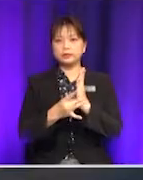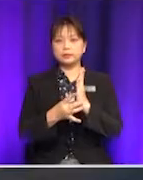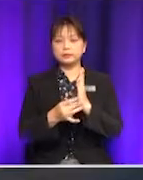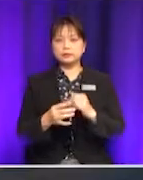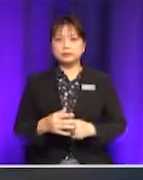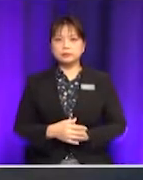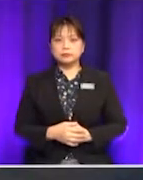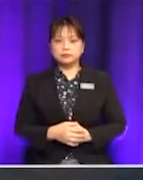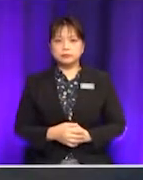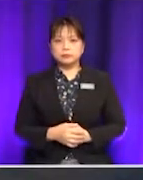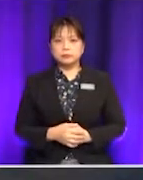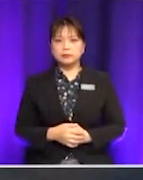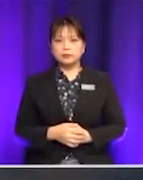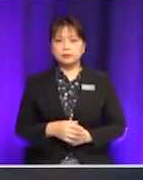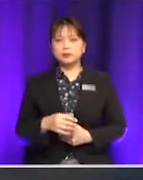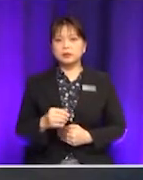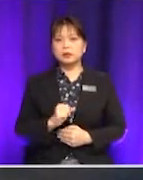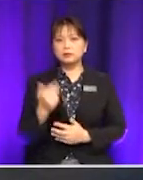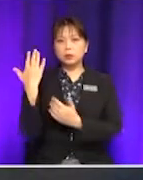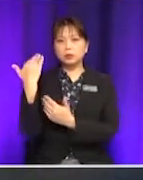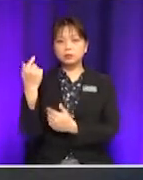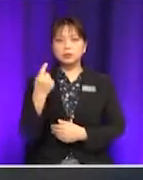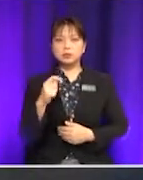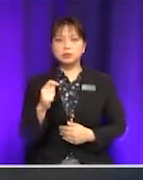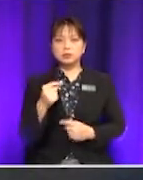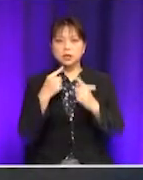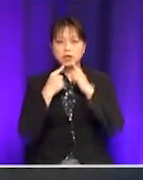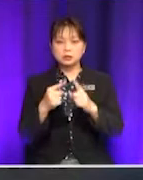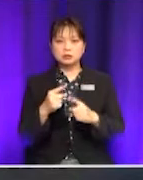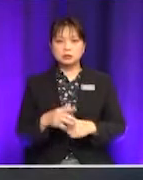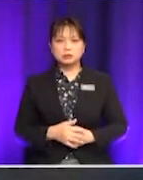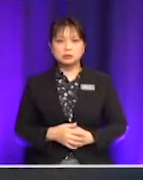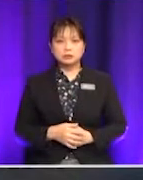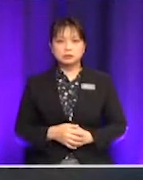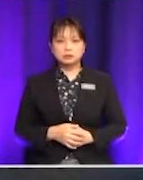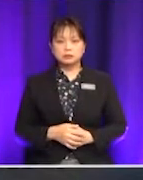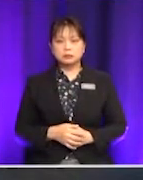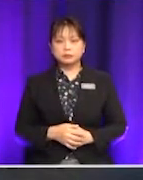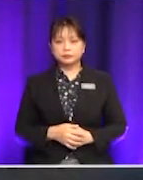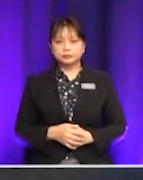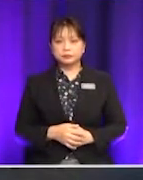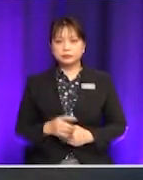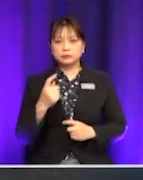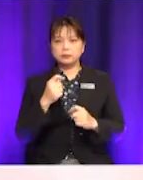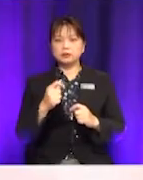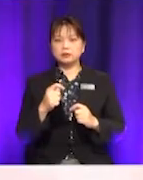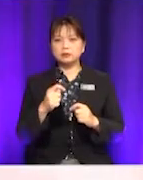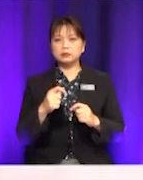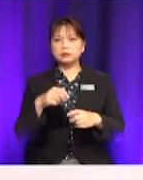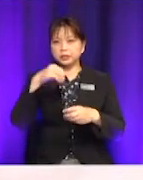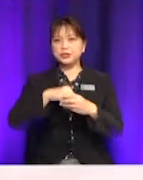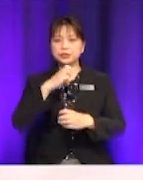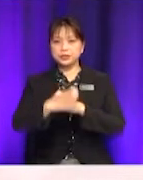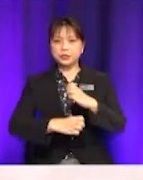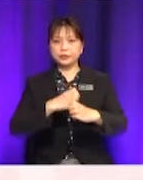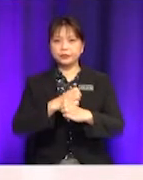spill. I hope the answer is more than 60%, but I doubt it is. I'm afraid it isn't, and